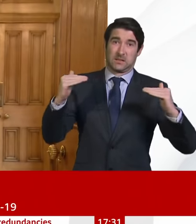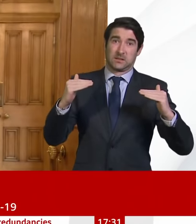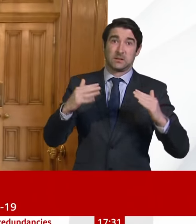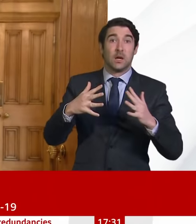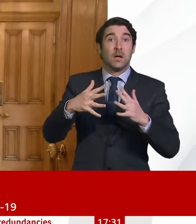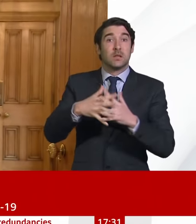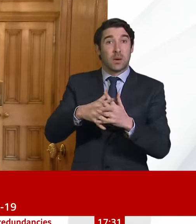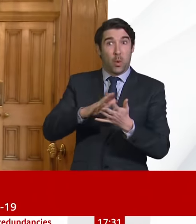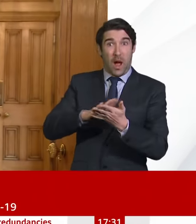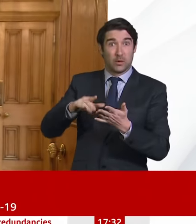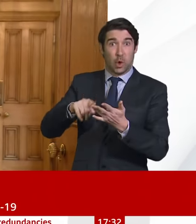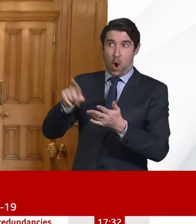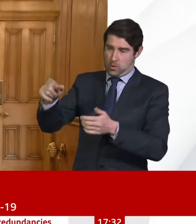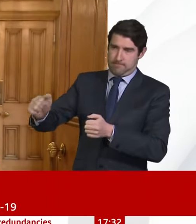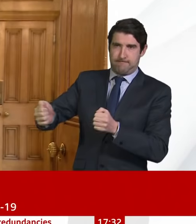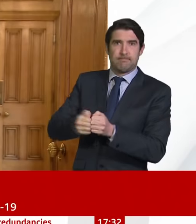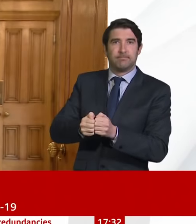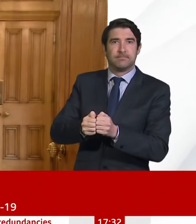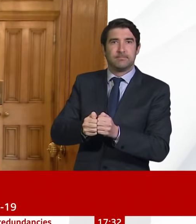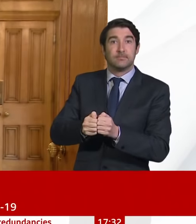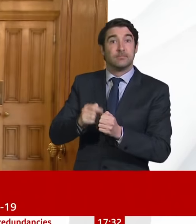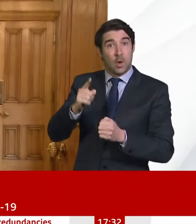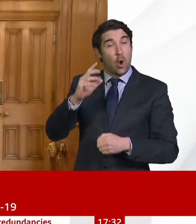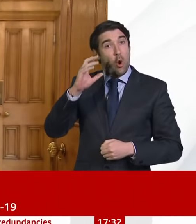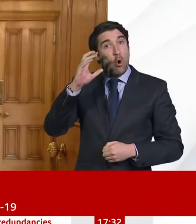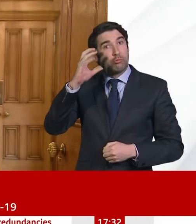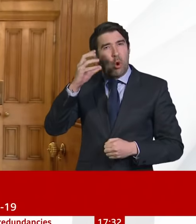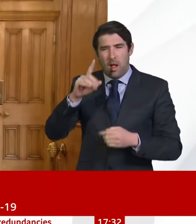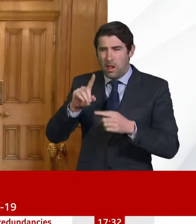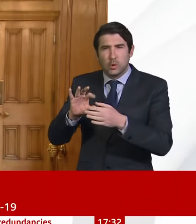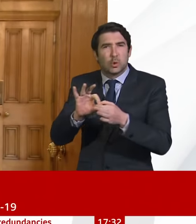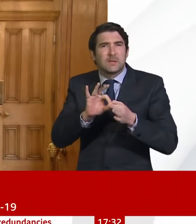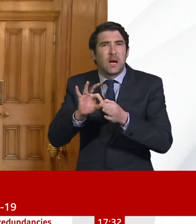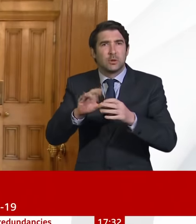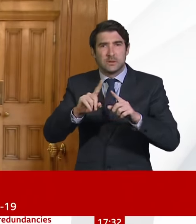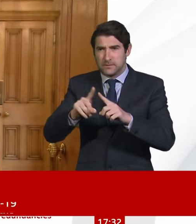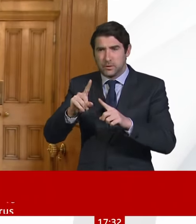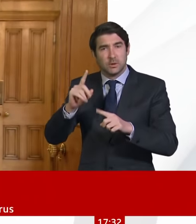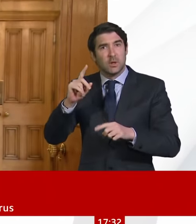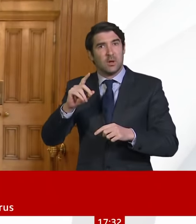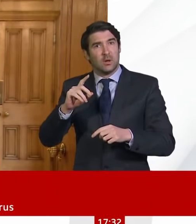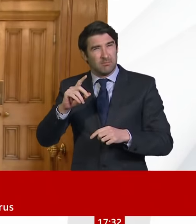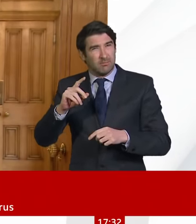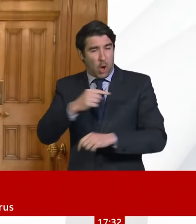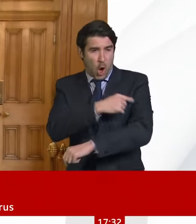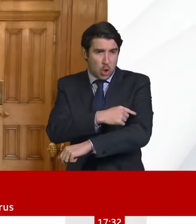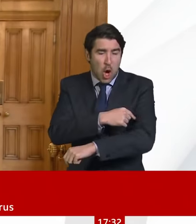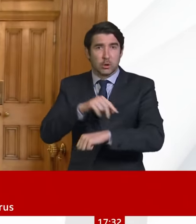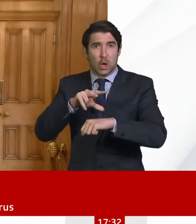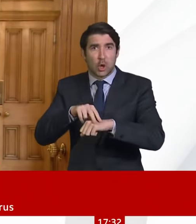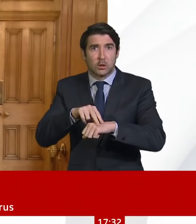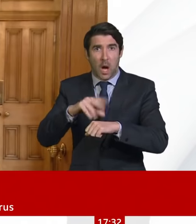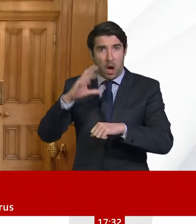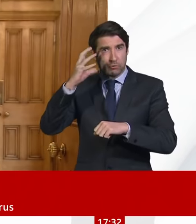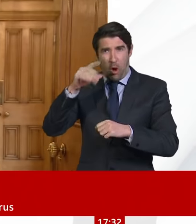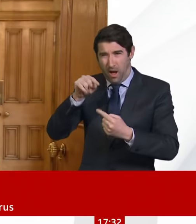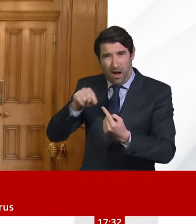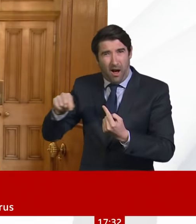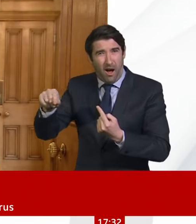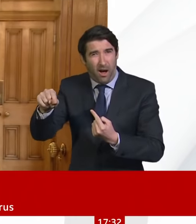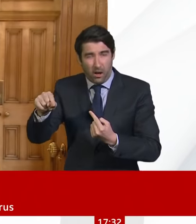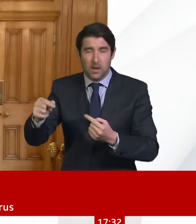by the Medical Royal Colleges, the BMA, the Royal College of Nurses, and the trade unions. Any health or care organisation